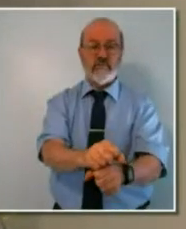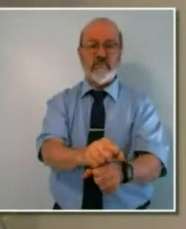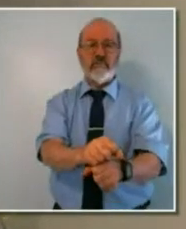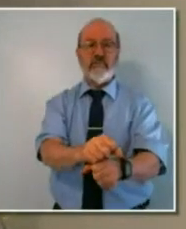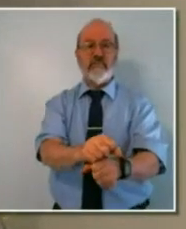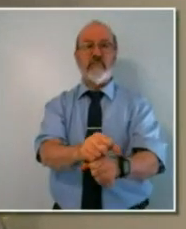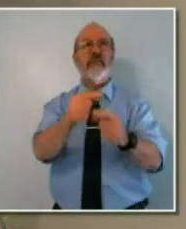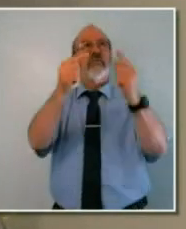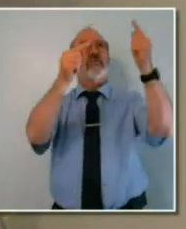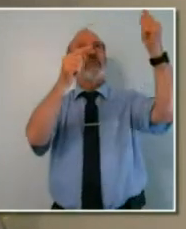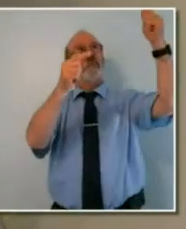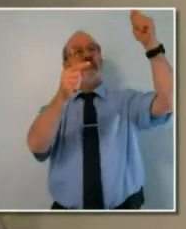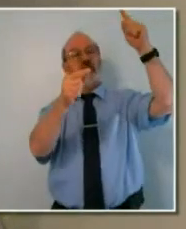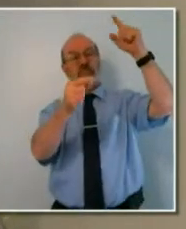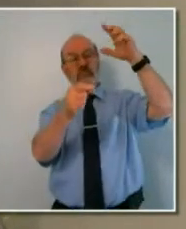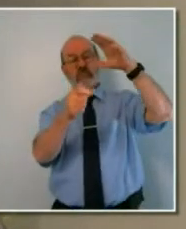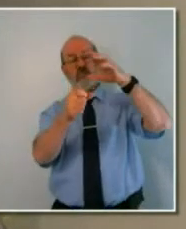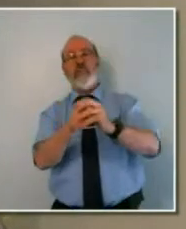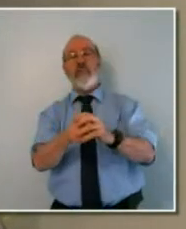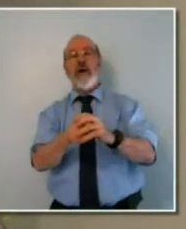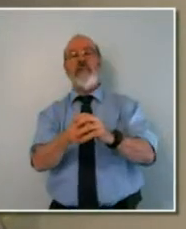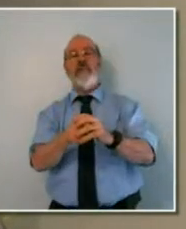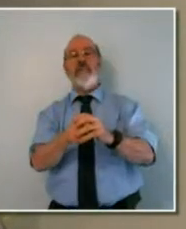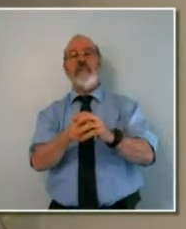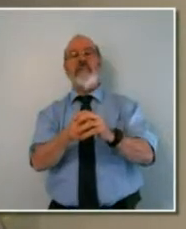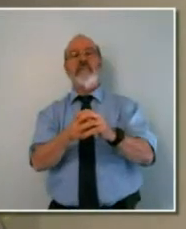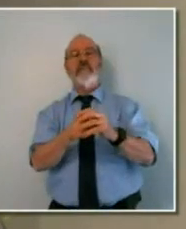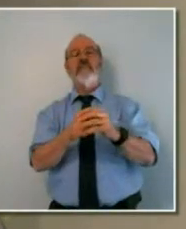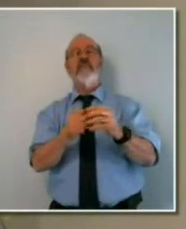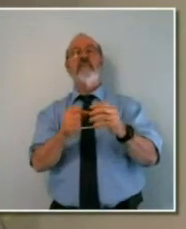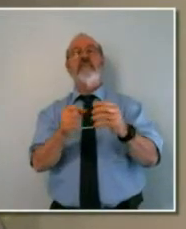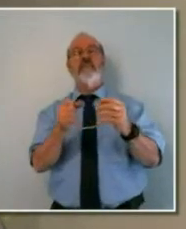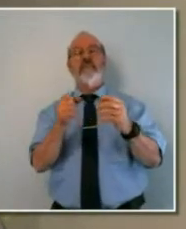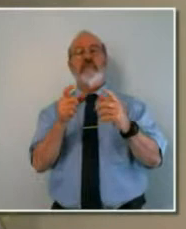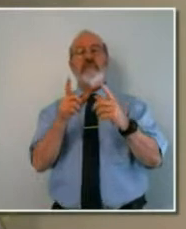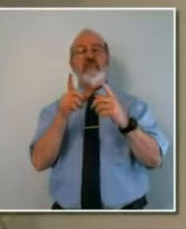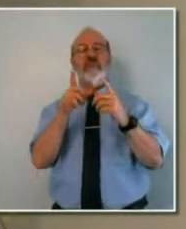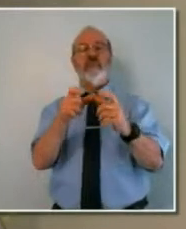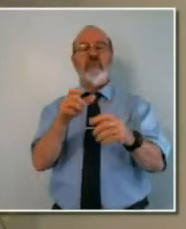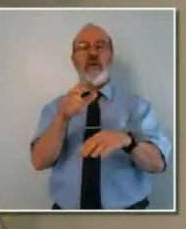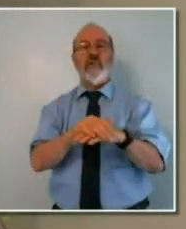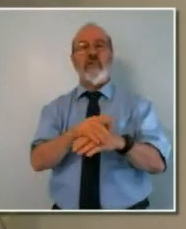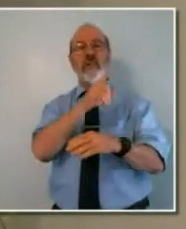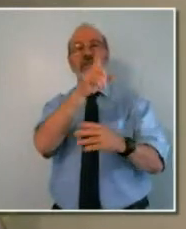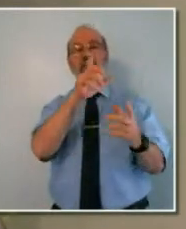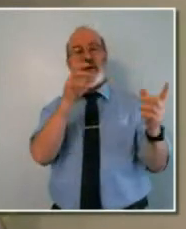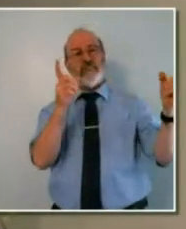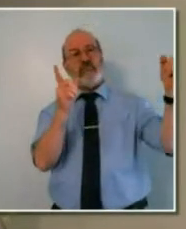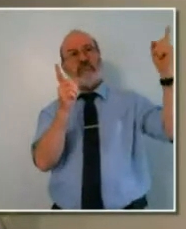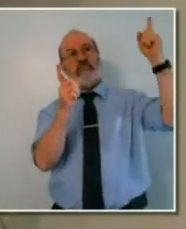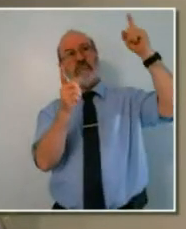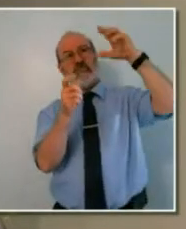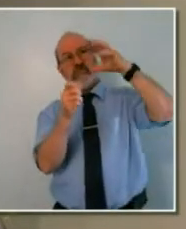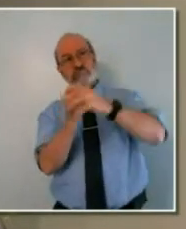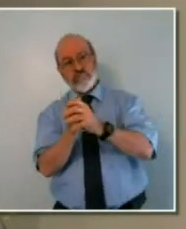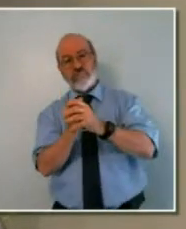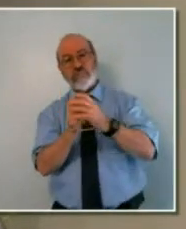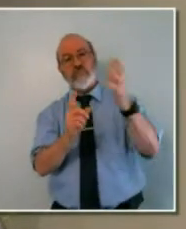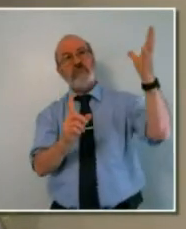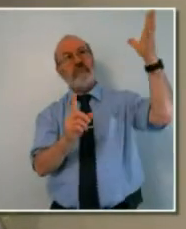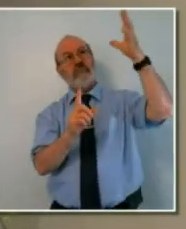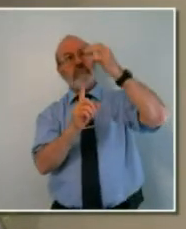coming upon, to strike upon, to rush upon. Thou rushest upon, thou strikest upon